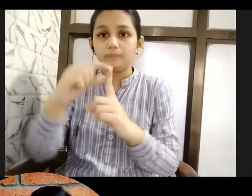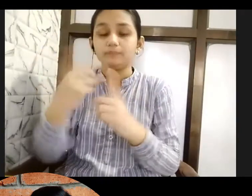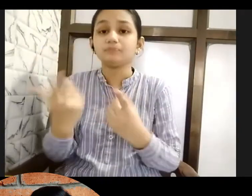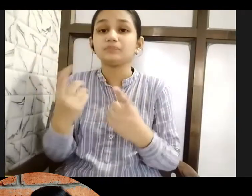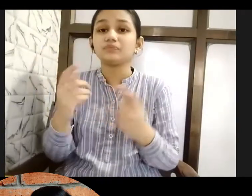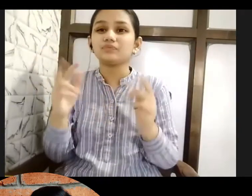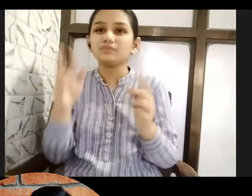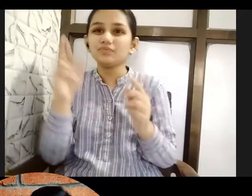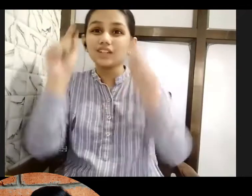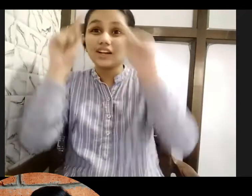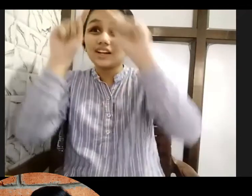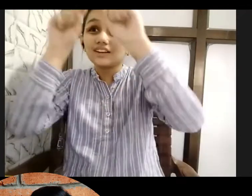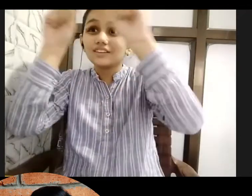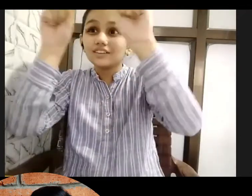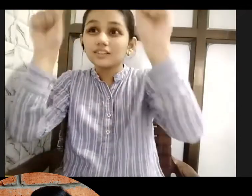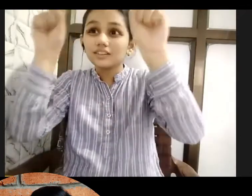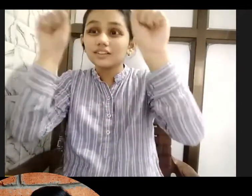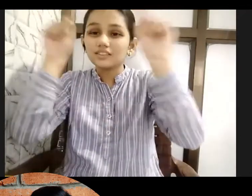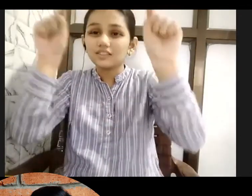these nodes which I can